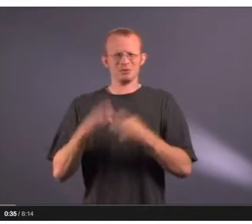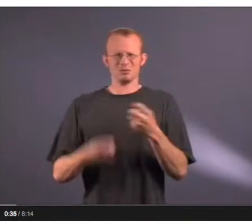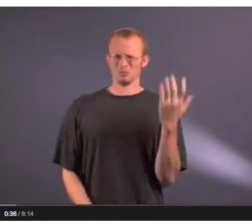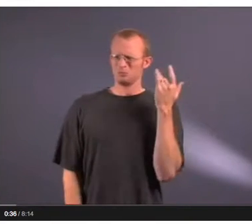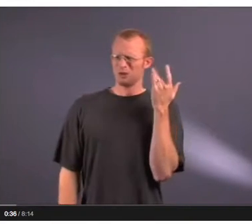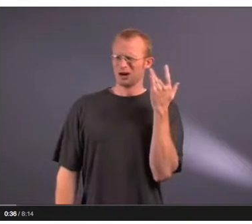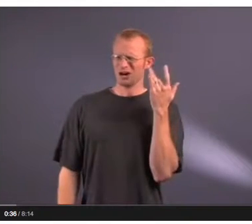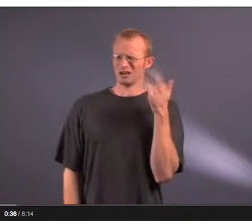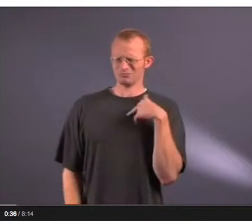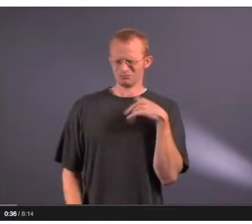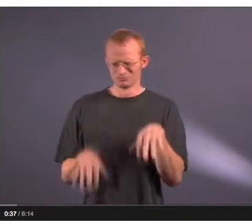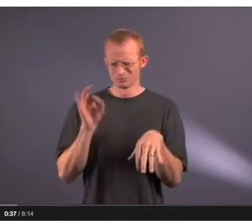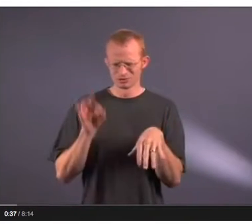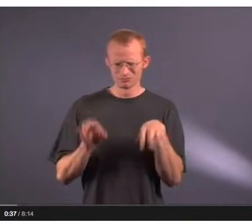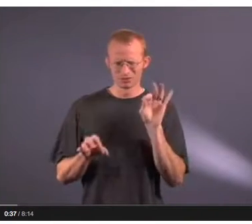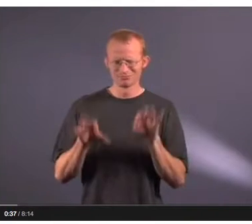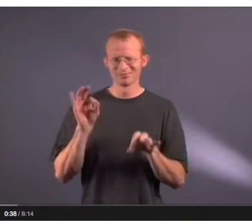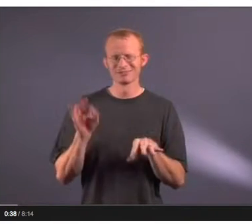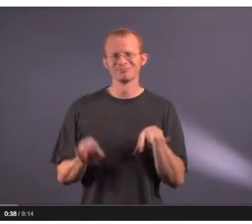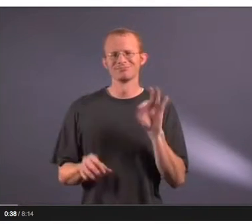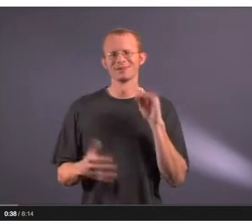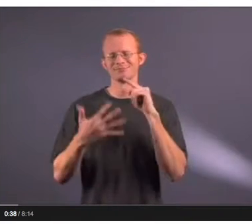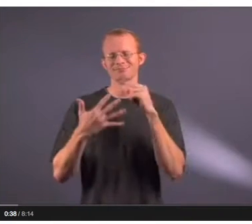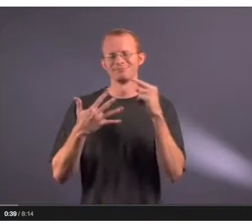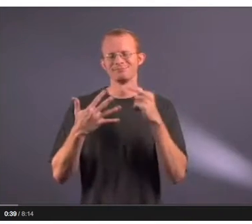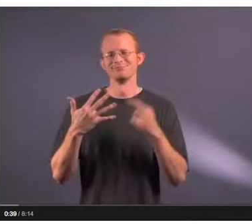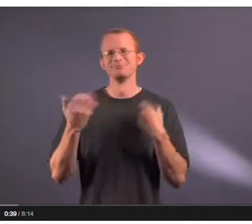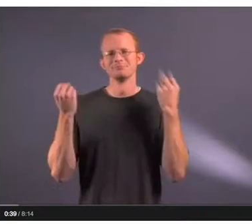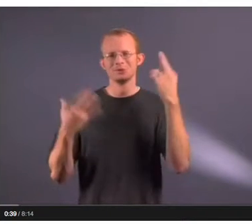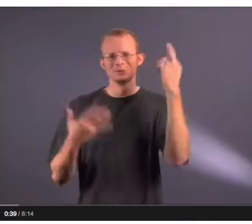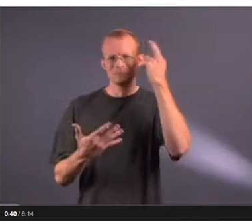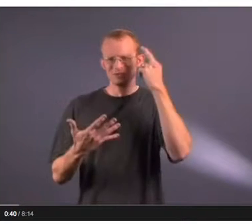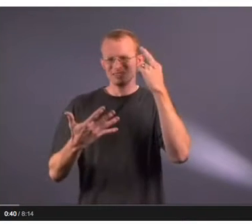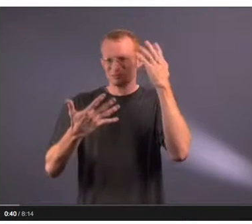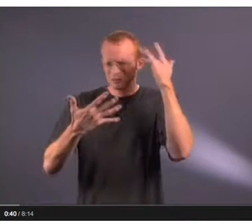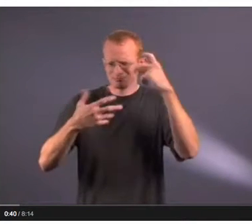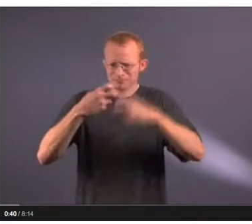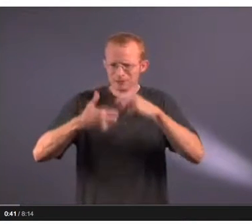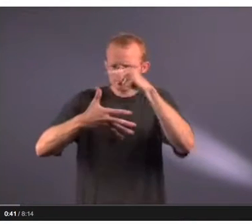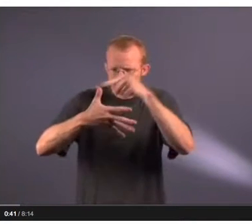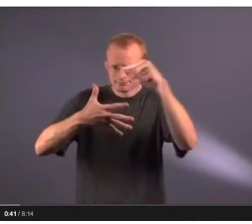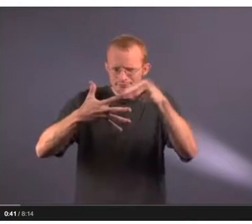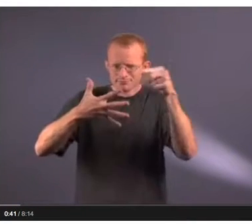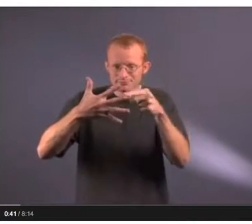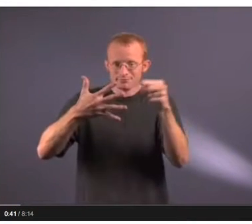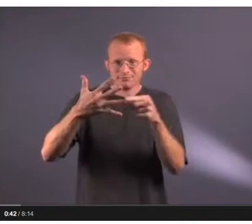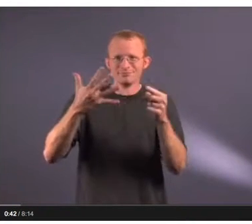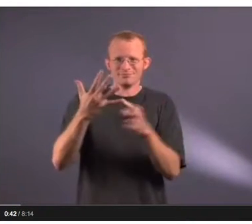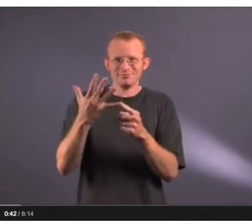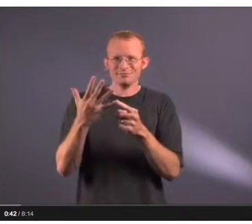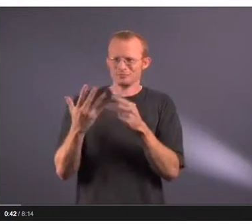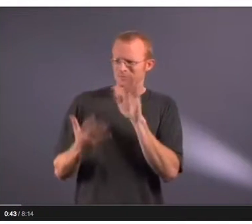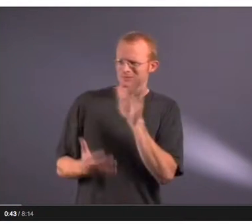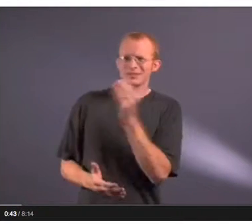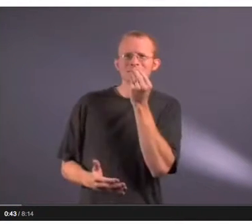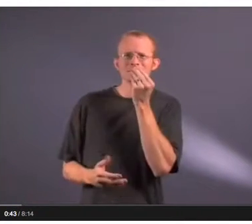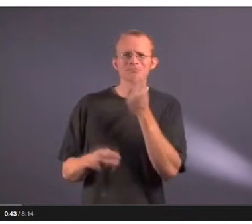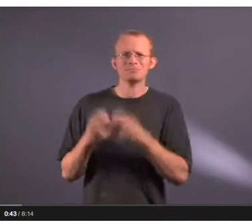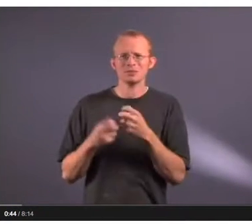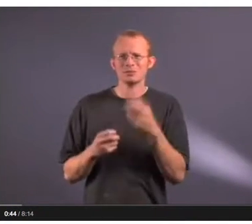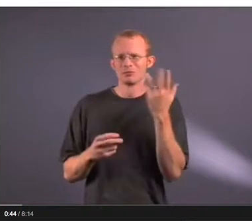exercise. And I started to wonder about all the problems that we have here in America and what we can do about it. So